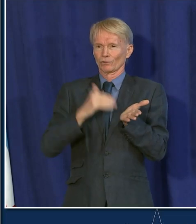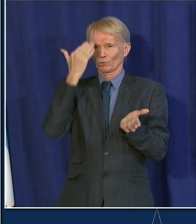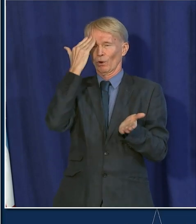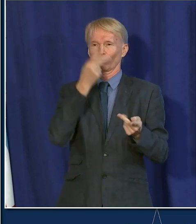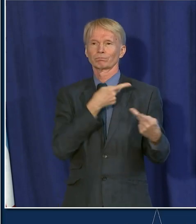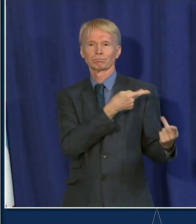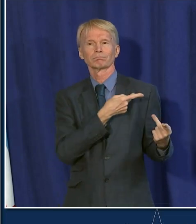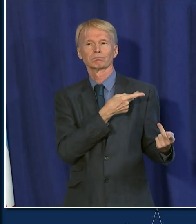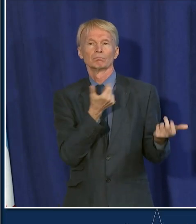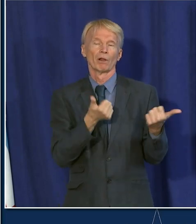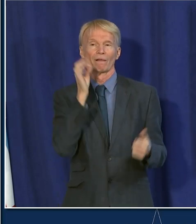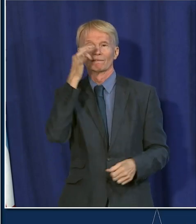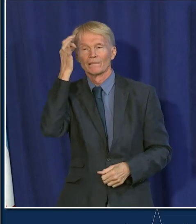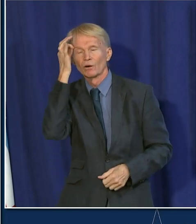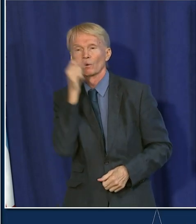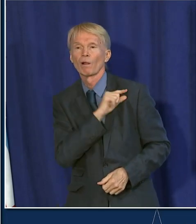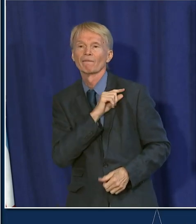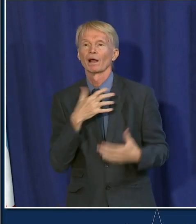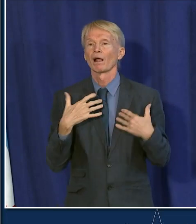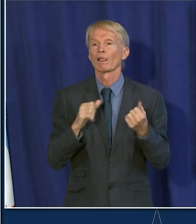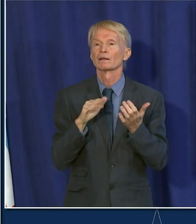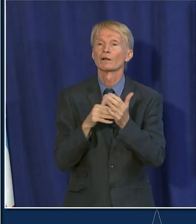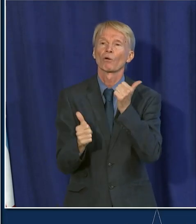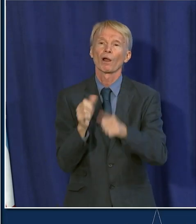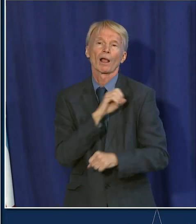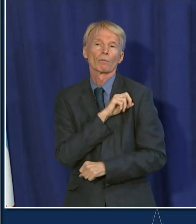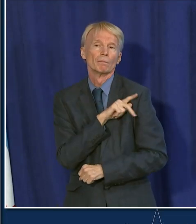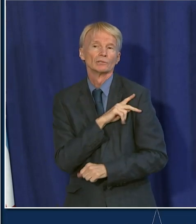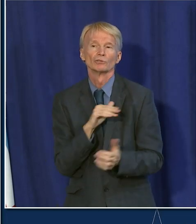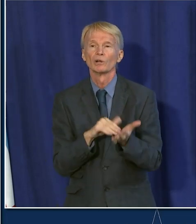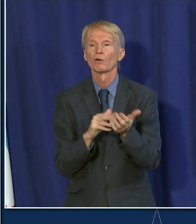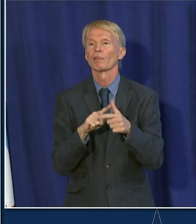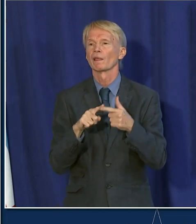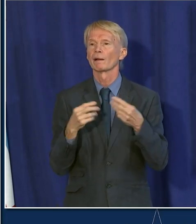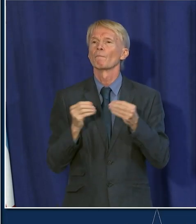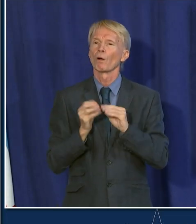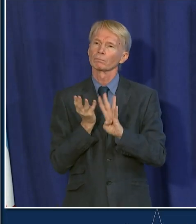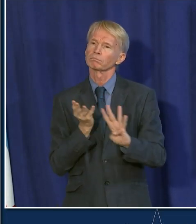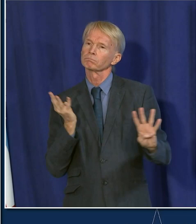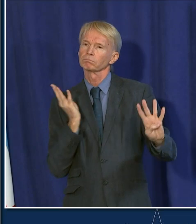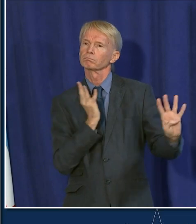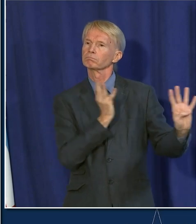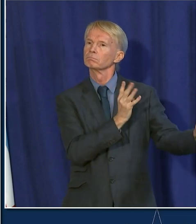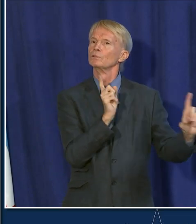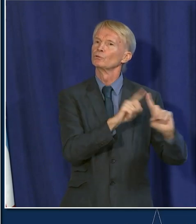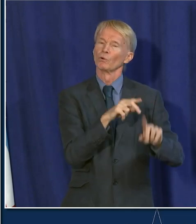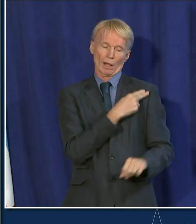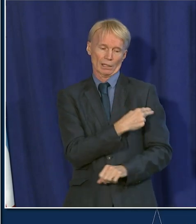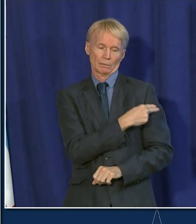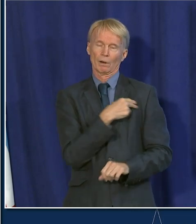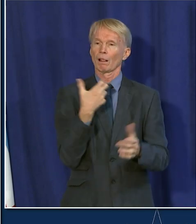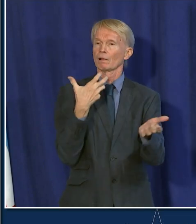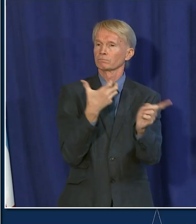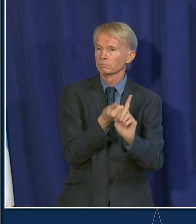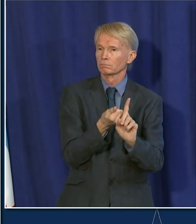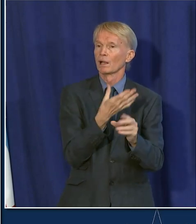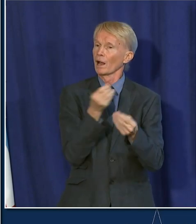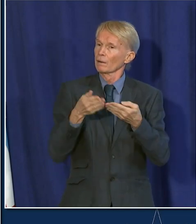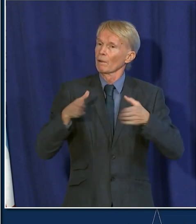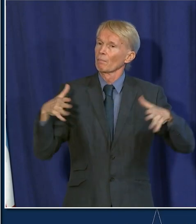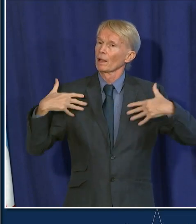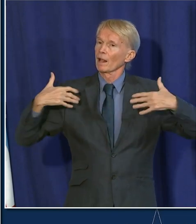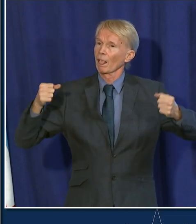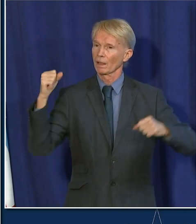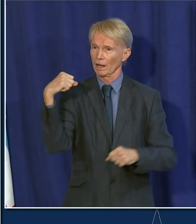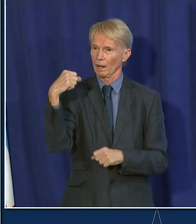that's a federally qualified health center or an outpatient doctor. And then there are more getting vaccinated in the hospital setting and through public health. But as a